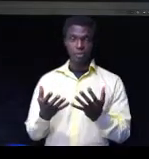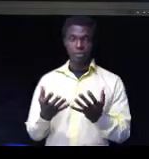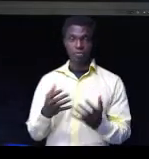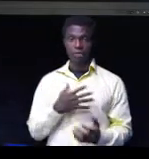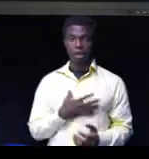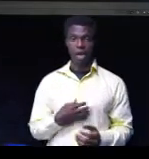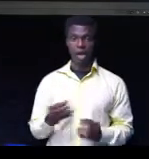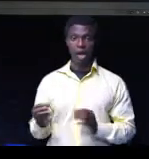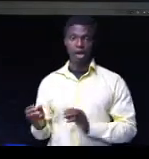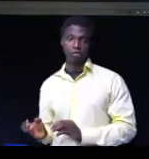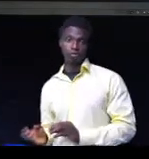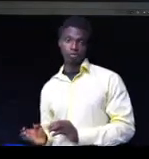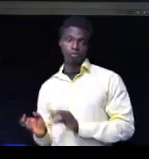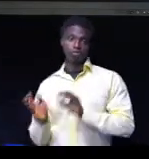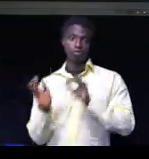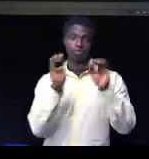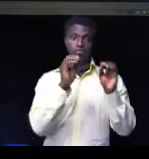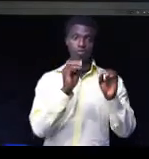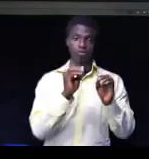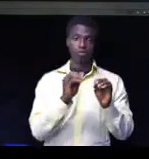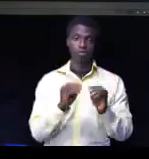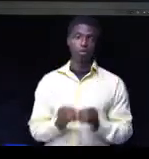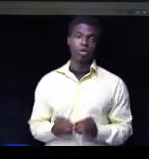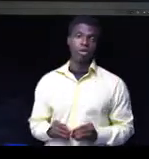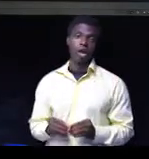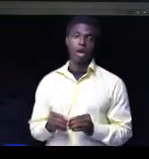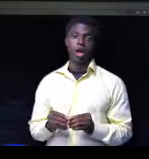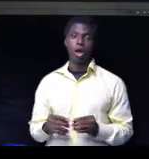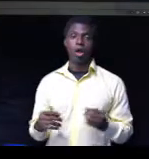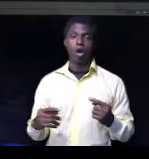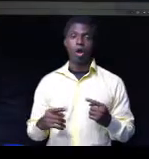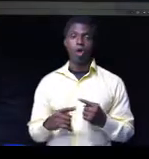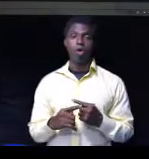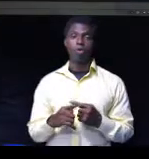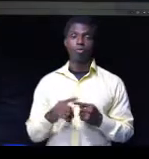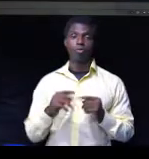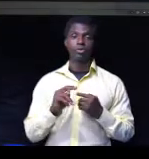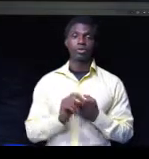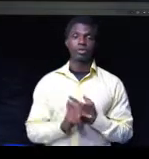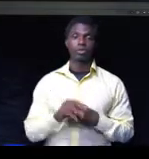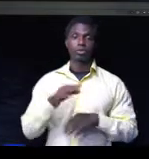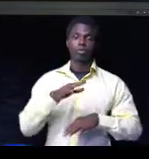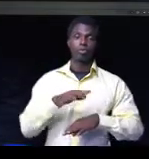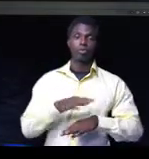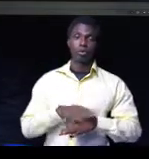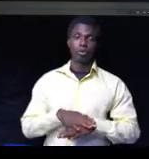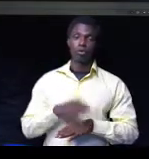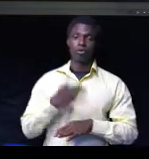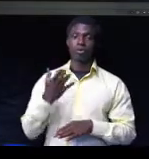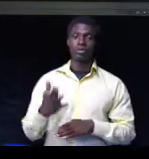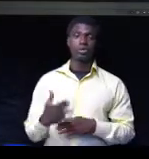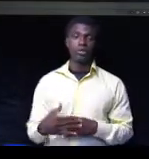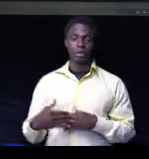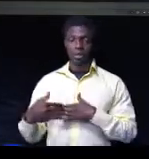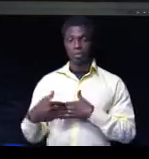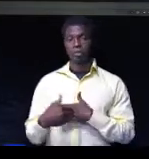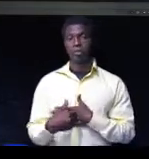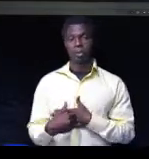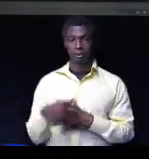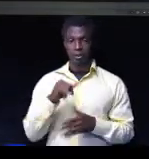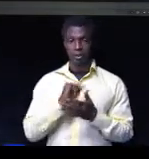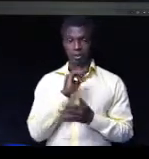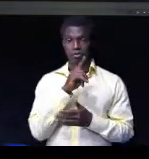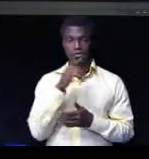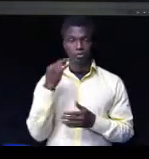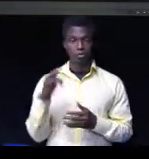lifting and throwing opponents onto their back. Lifting and throwing opponent onto their back. That's one of the